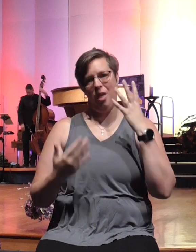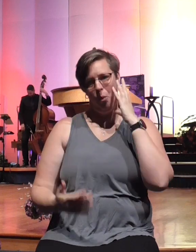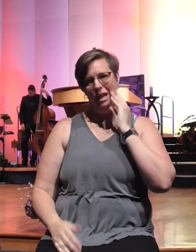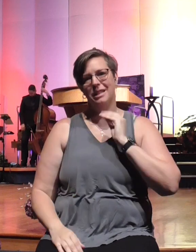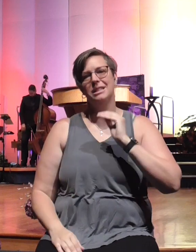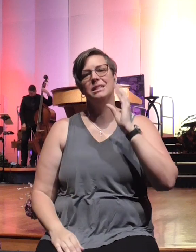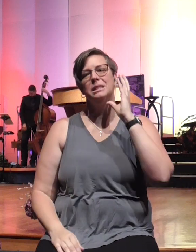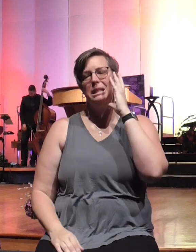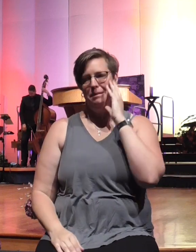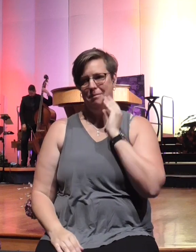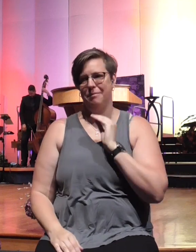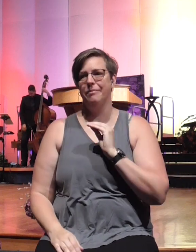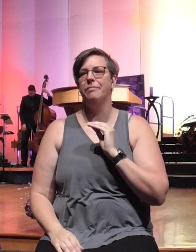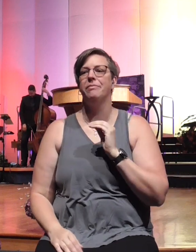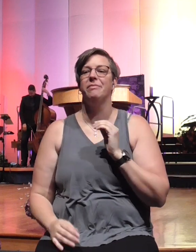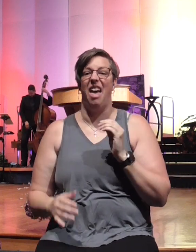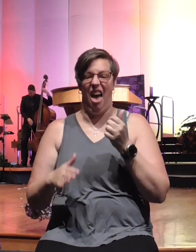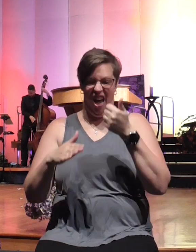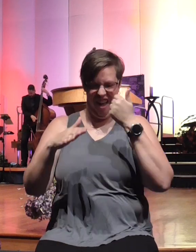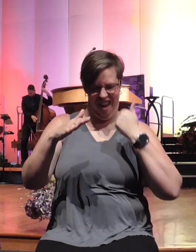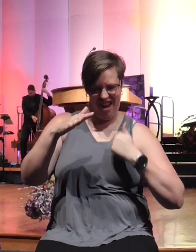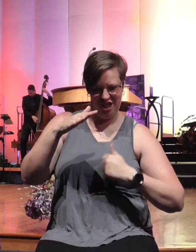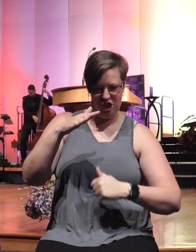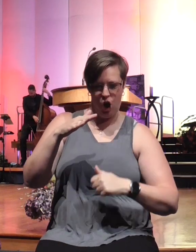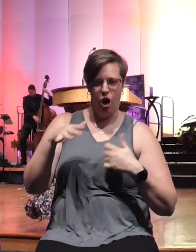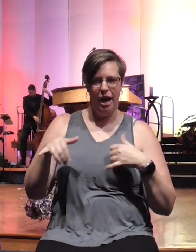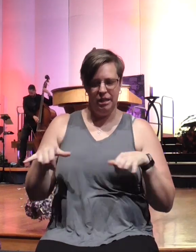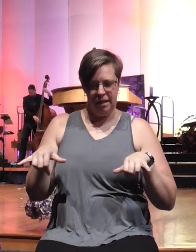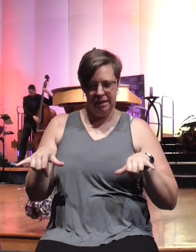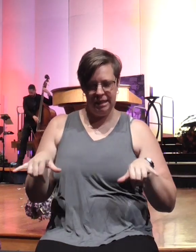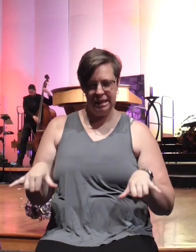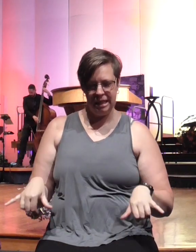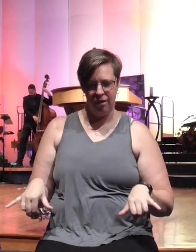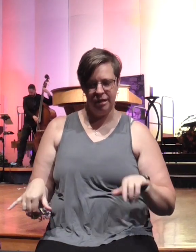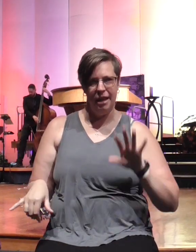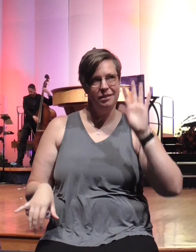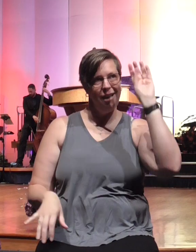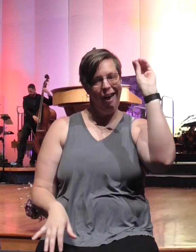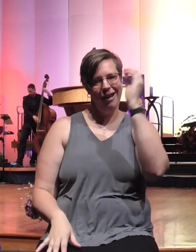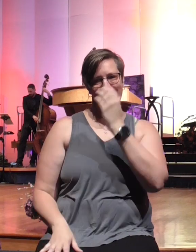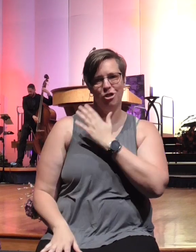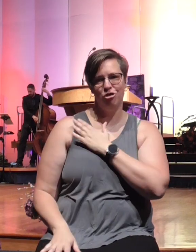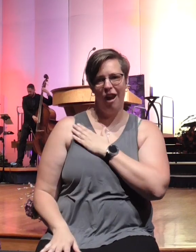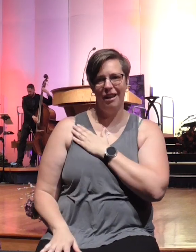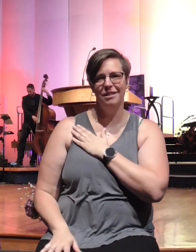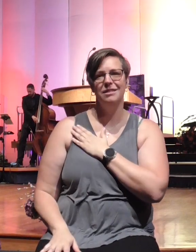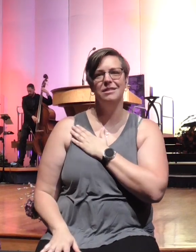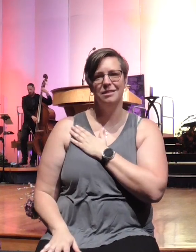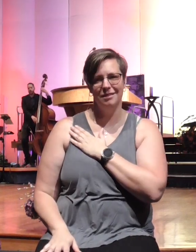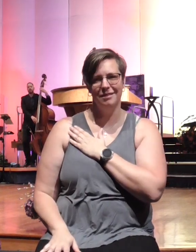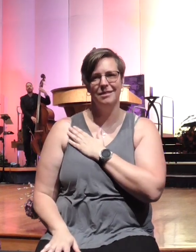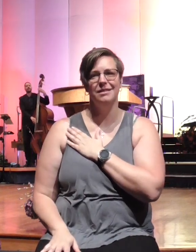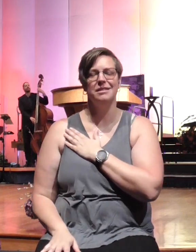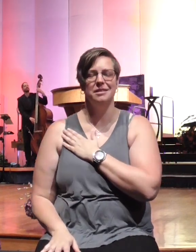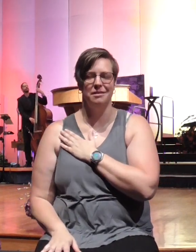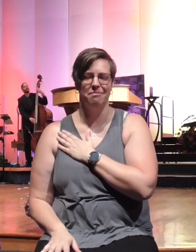There is a stillness and grace.